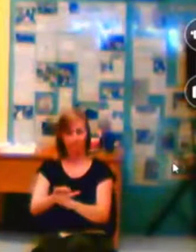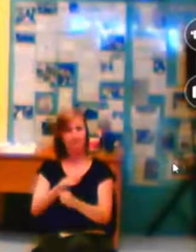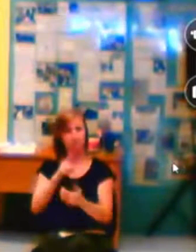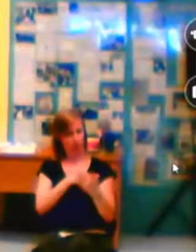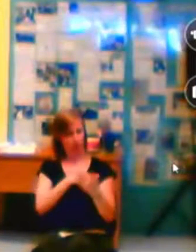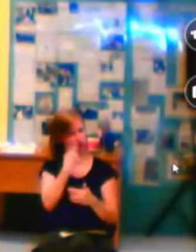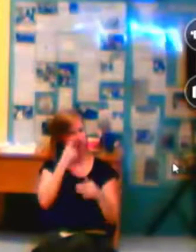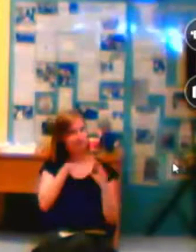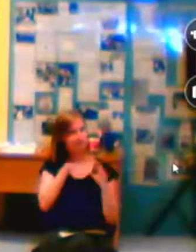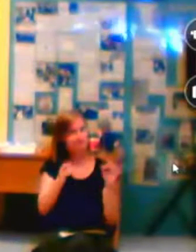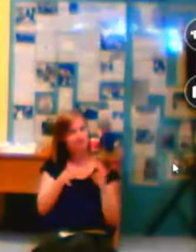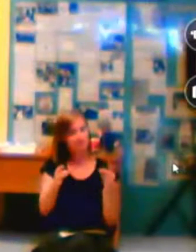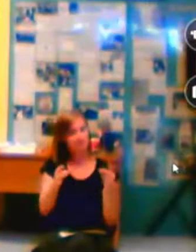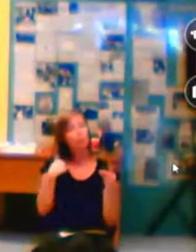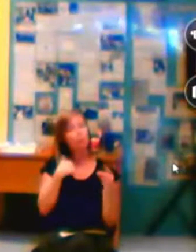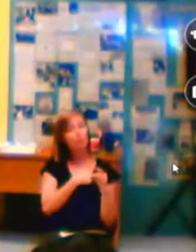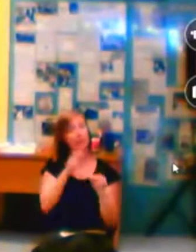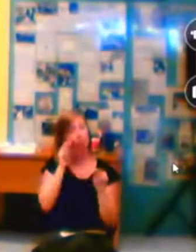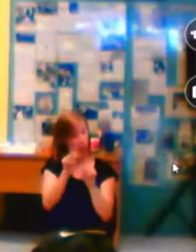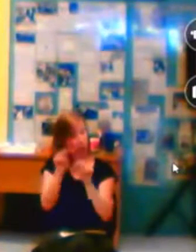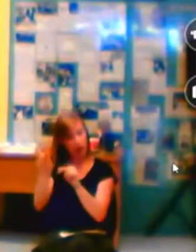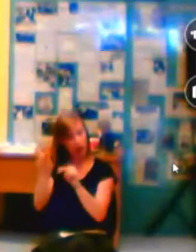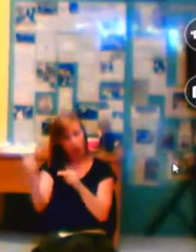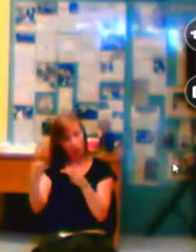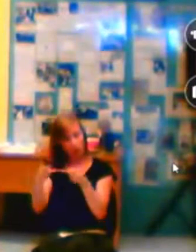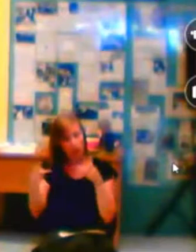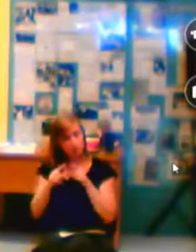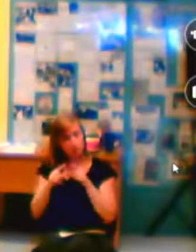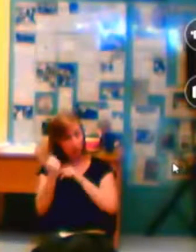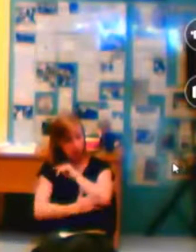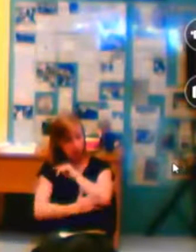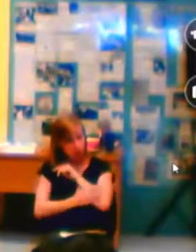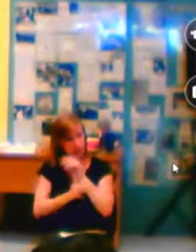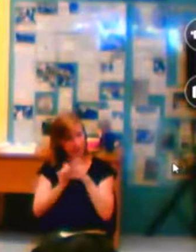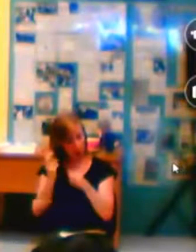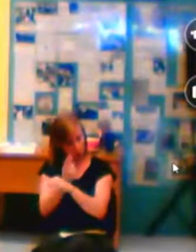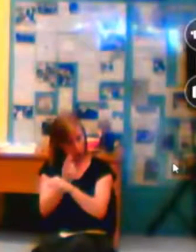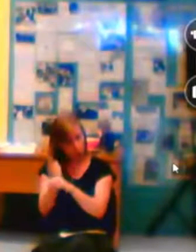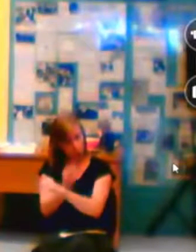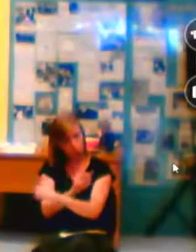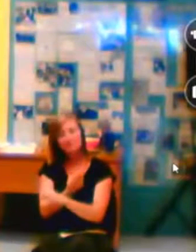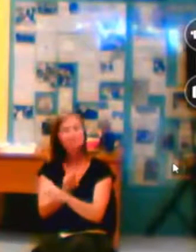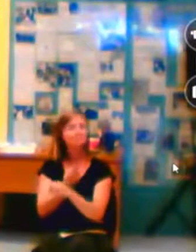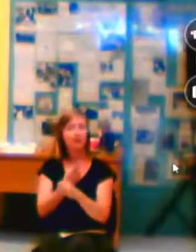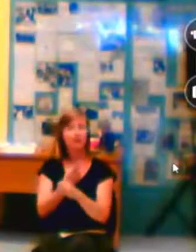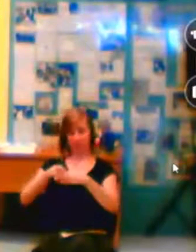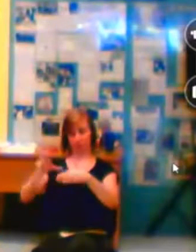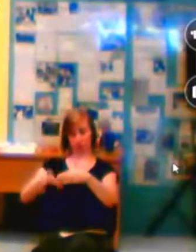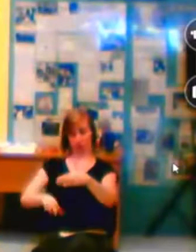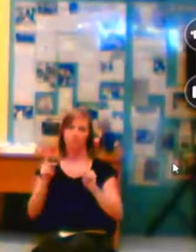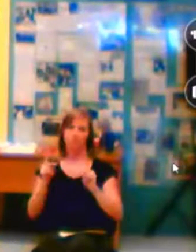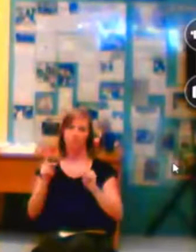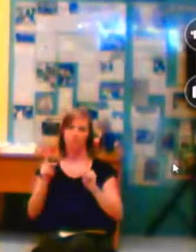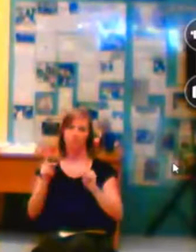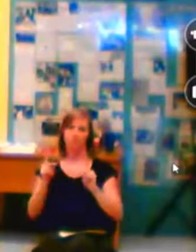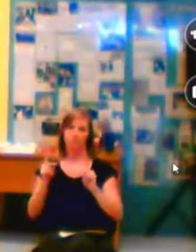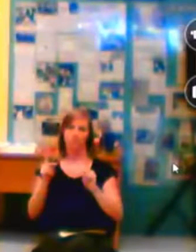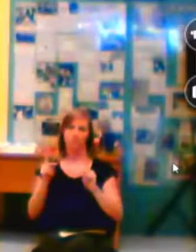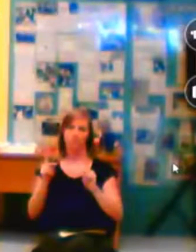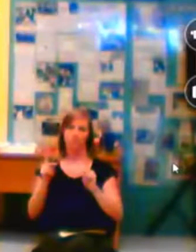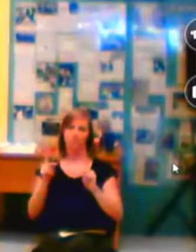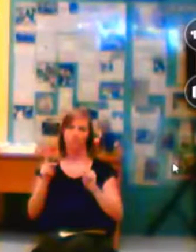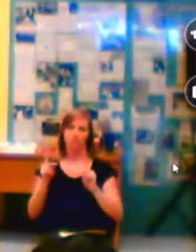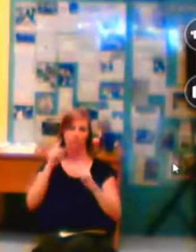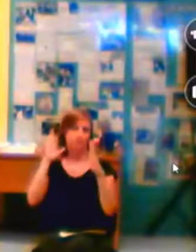with specific language. And that language doesn't promise any of the things that she hopes will occur. And in fact, when we see this